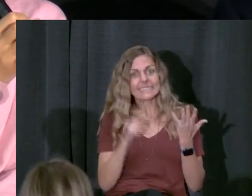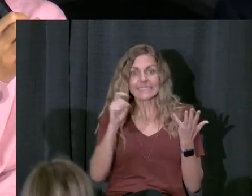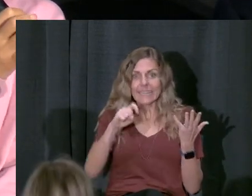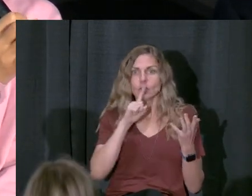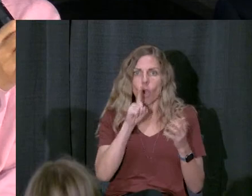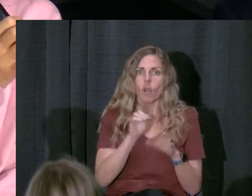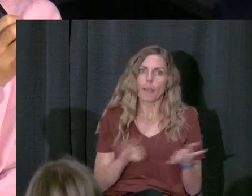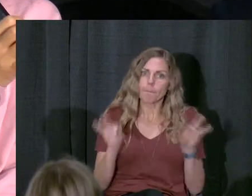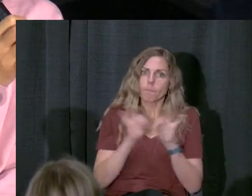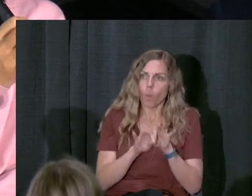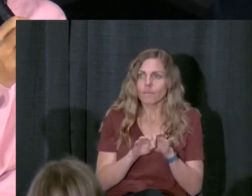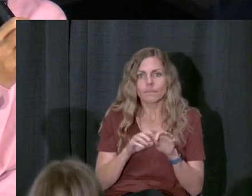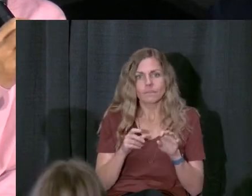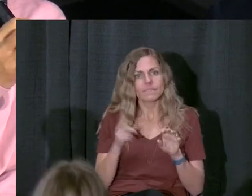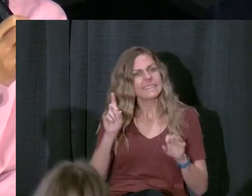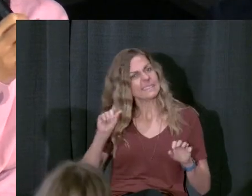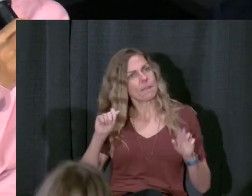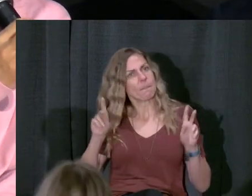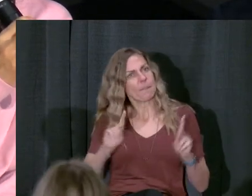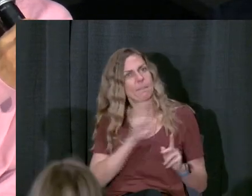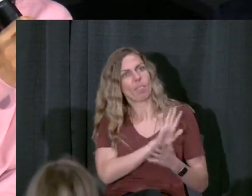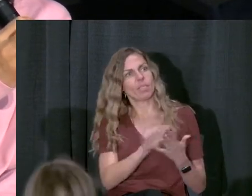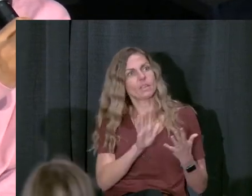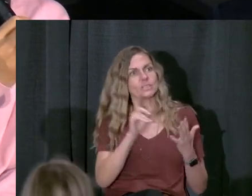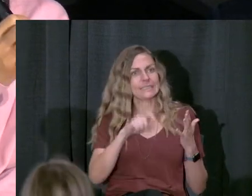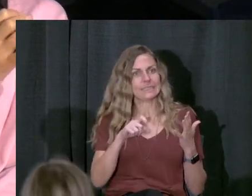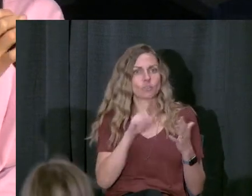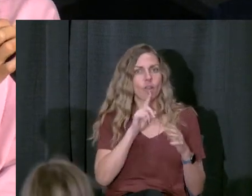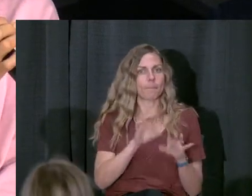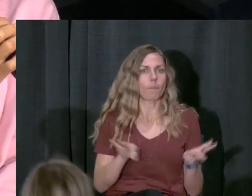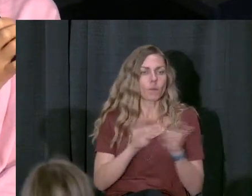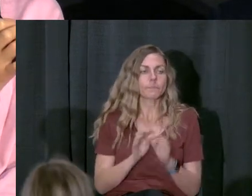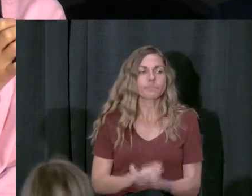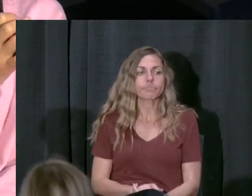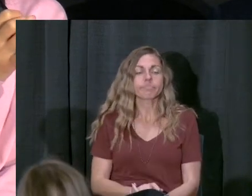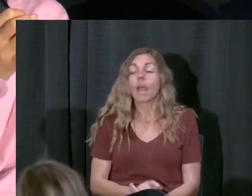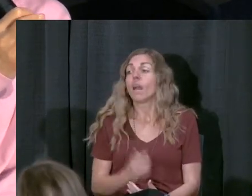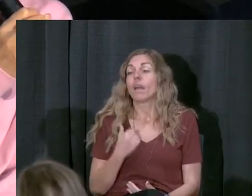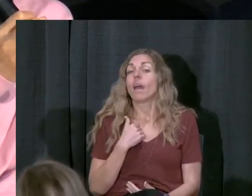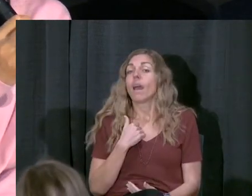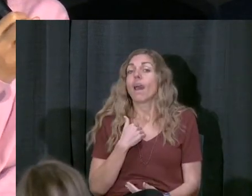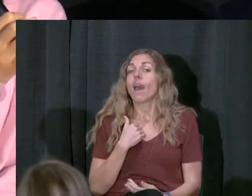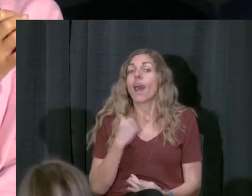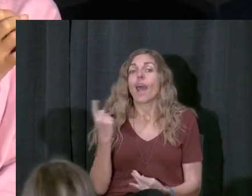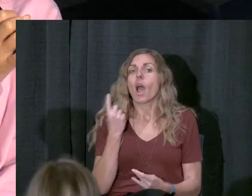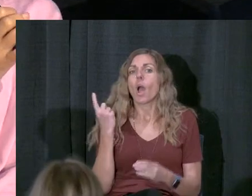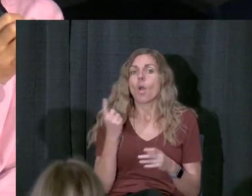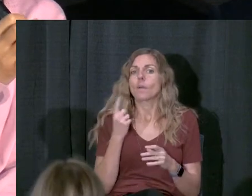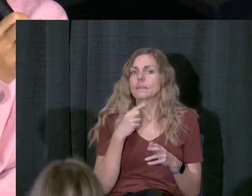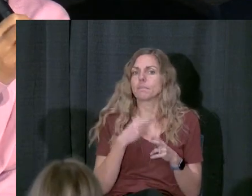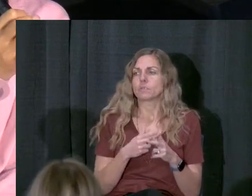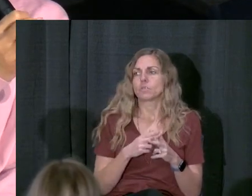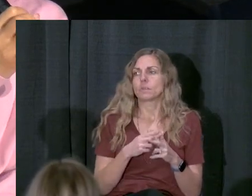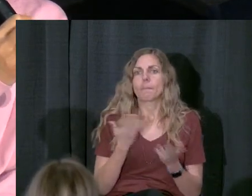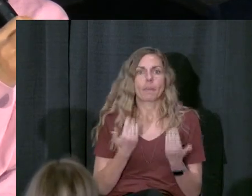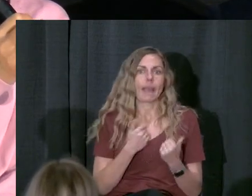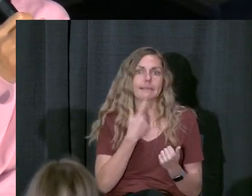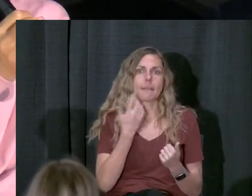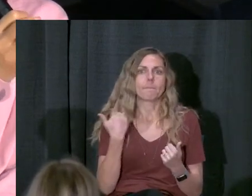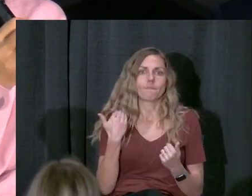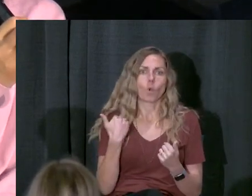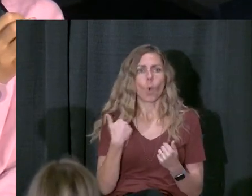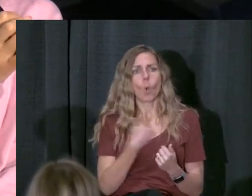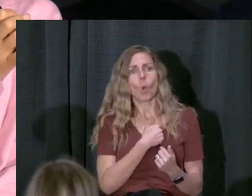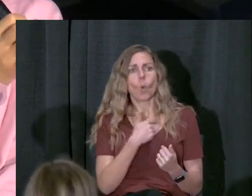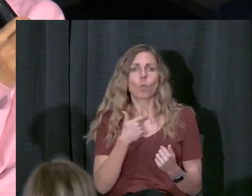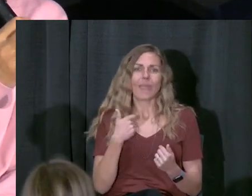needs from people with disabilities. And I always mention, maybe when I said, oh, we have to solve these